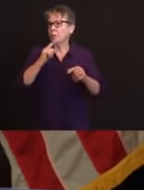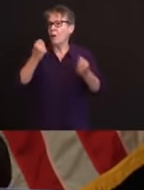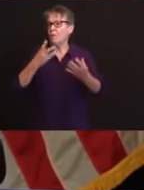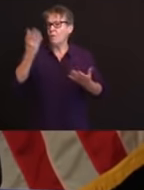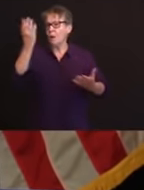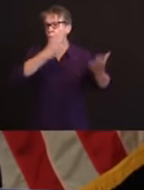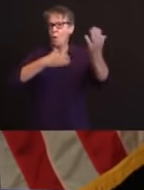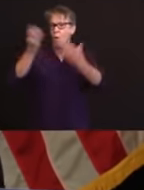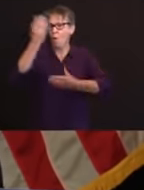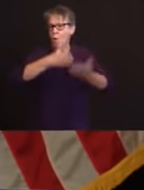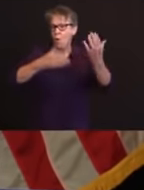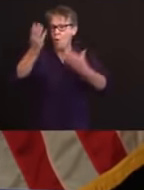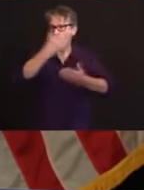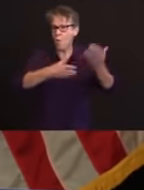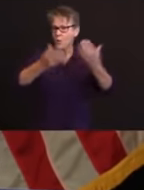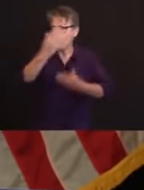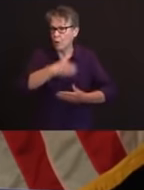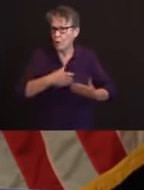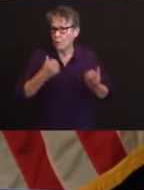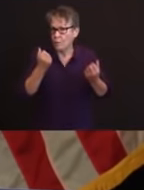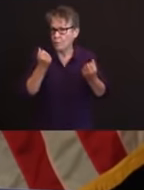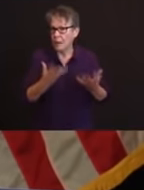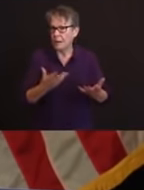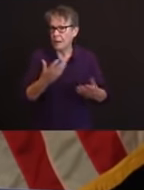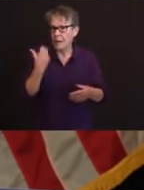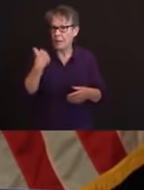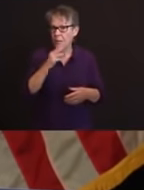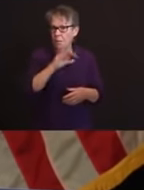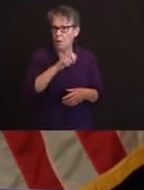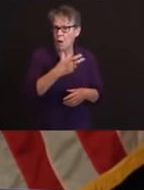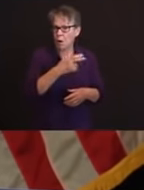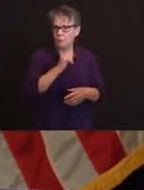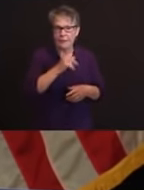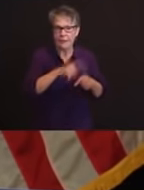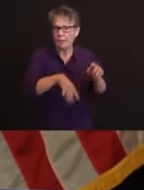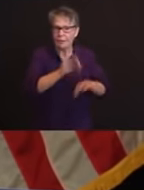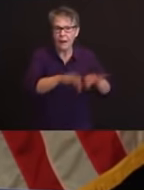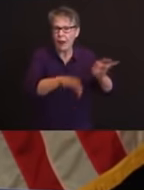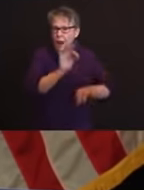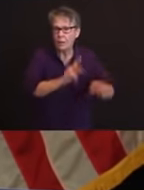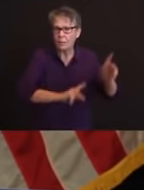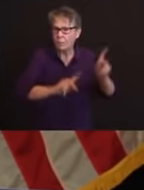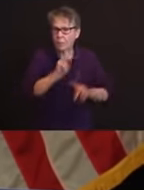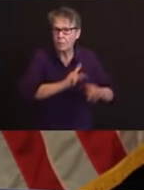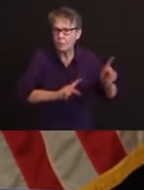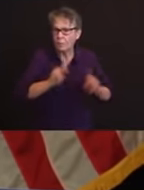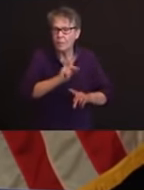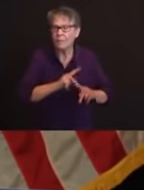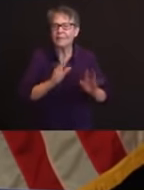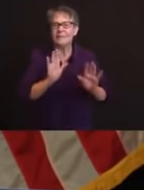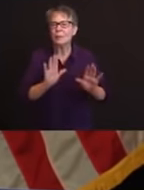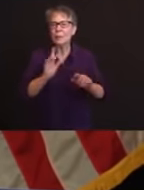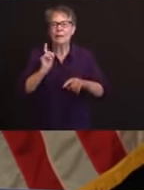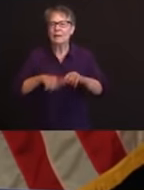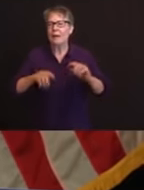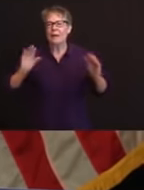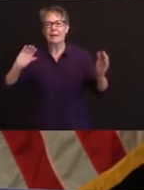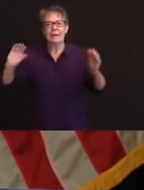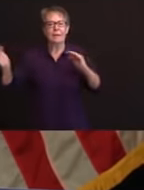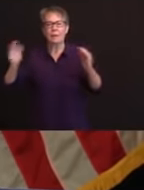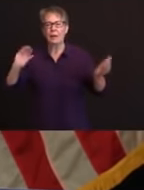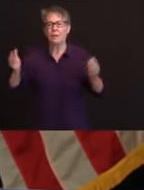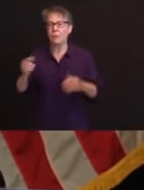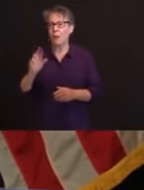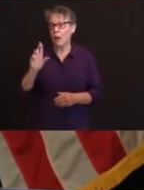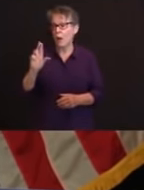sure more cases than were being counted. So it's not a direct apples to apples comparison. The RT remaining flat is saying